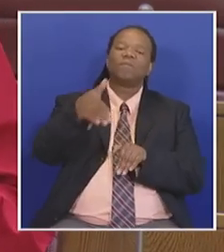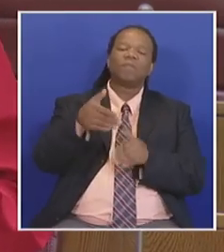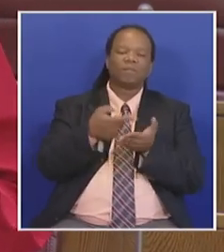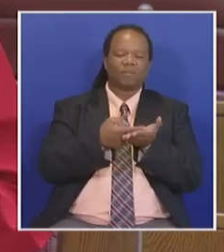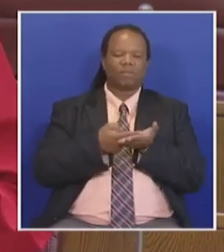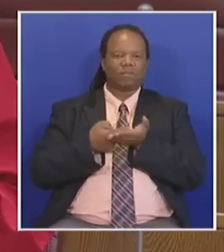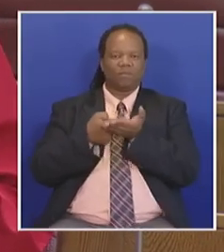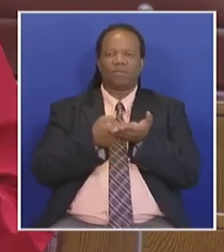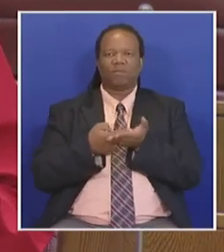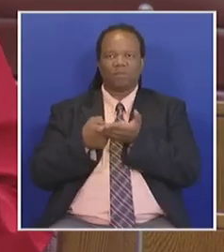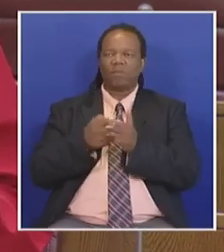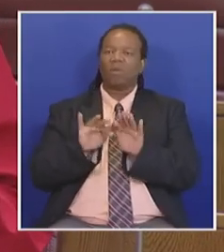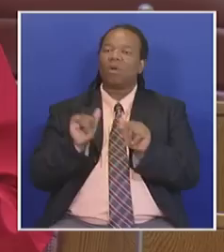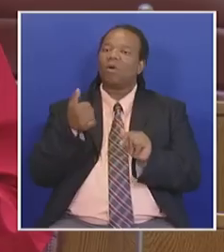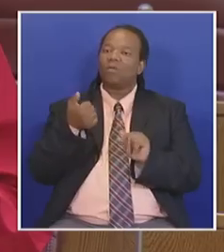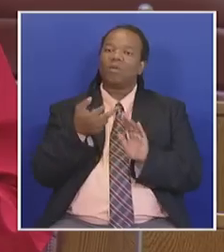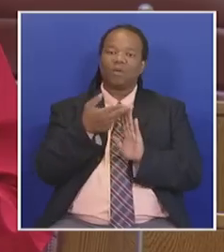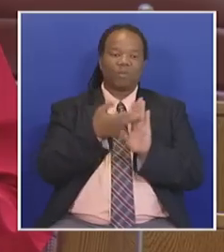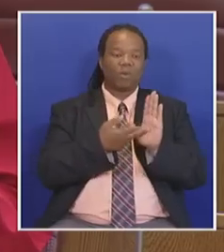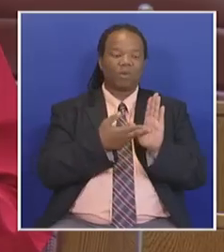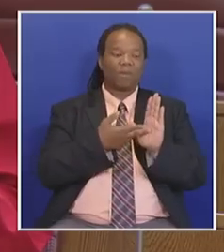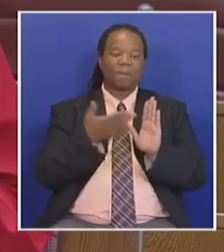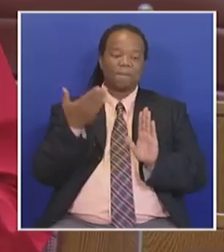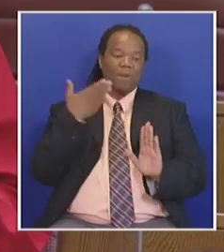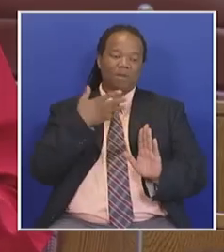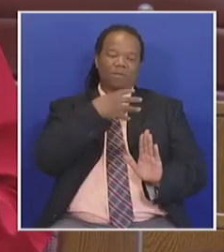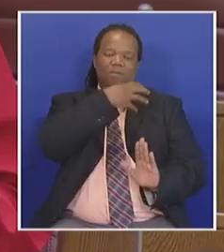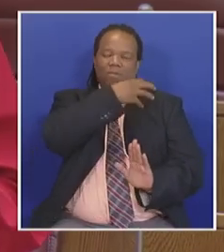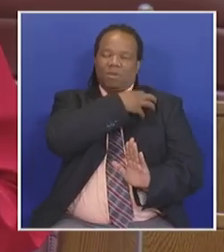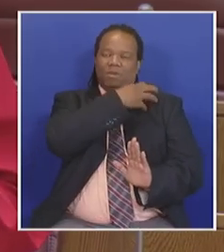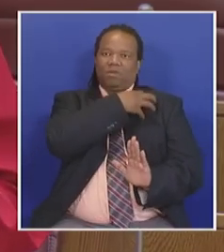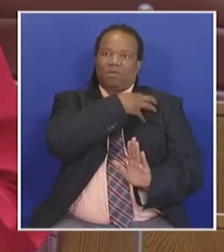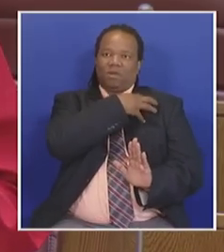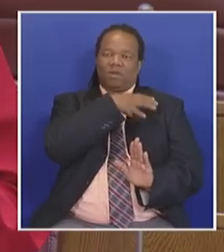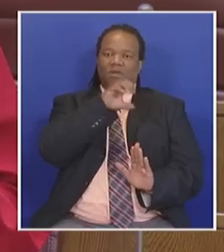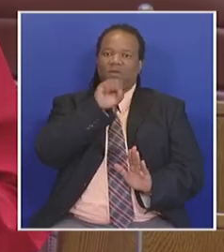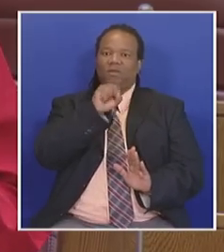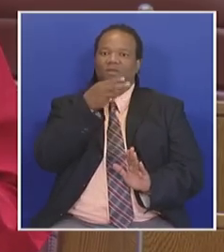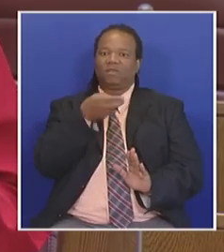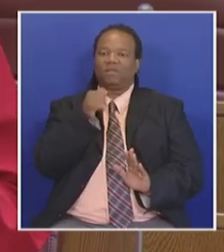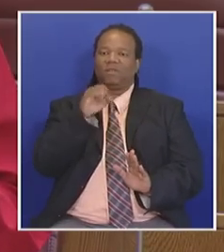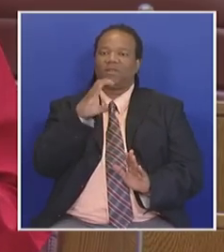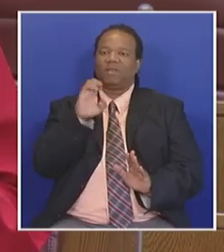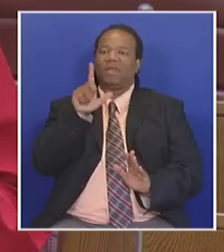release of the report of the former Minister Sicelo Chiteka on corruption